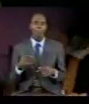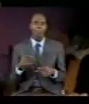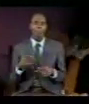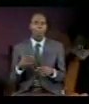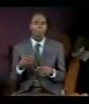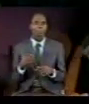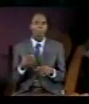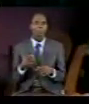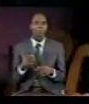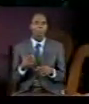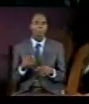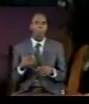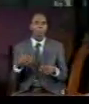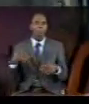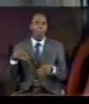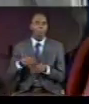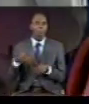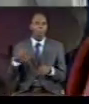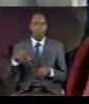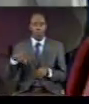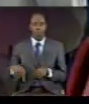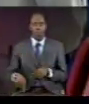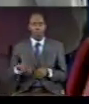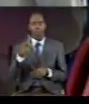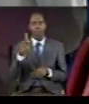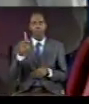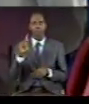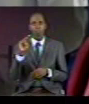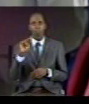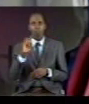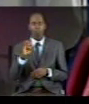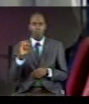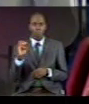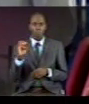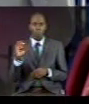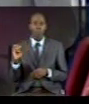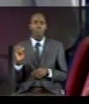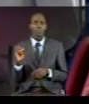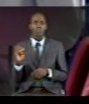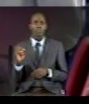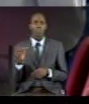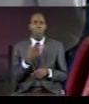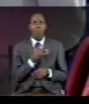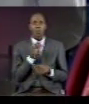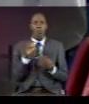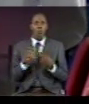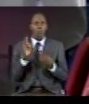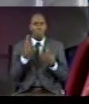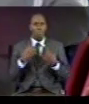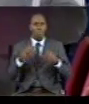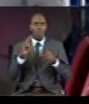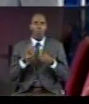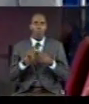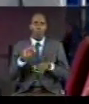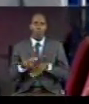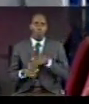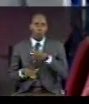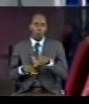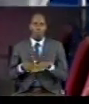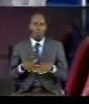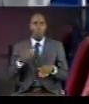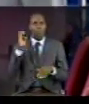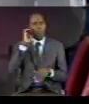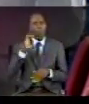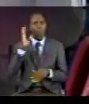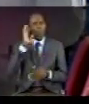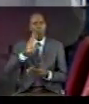the knee and of the joints, the various joints in his body. When he tries to walk, he falls down. But